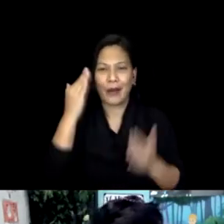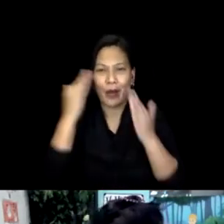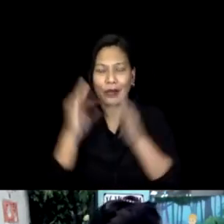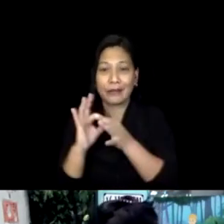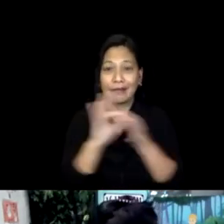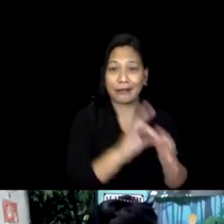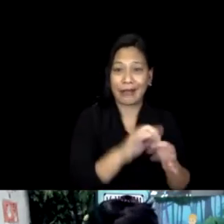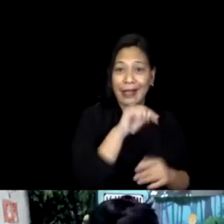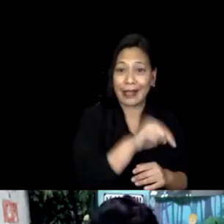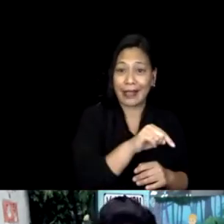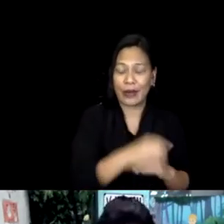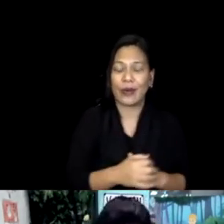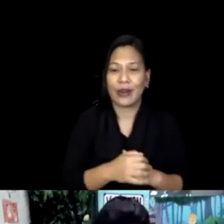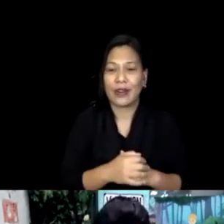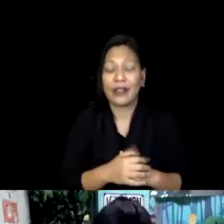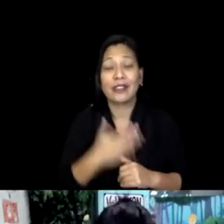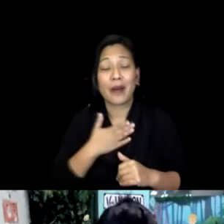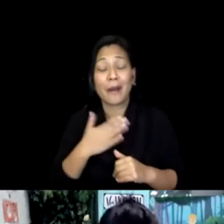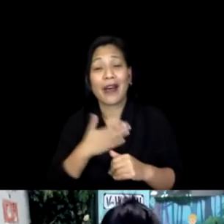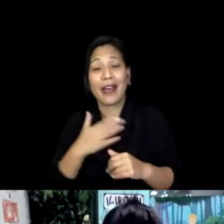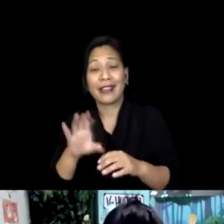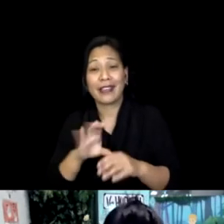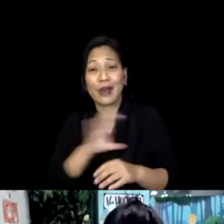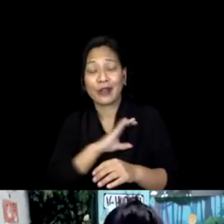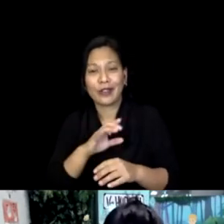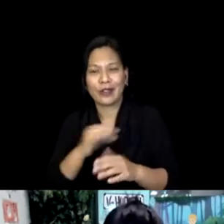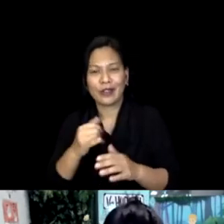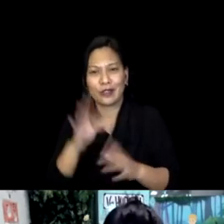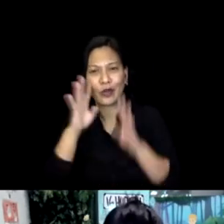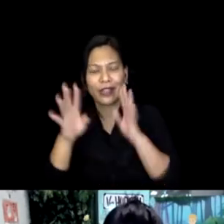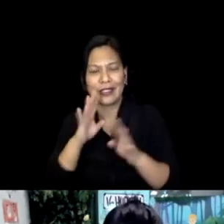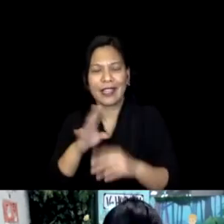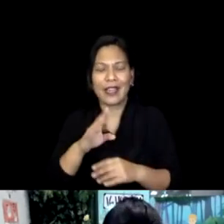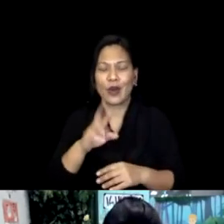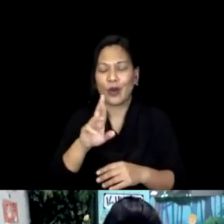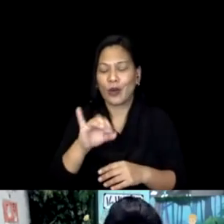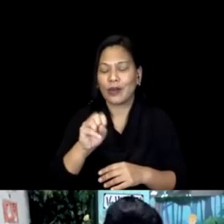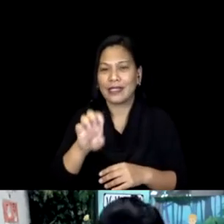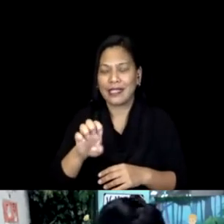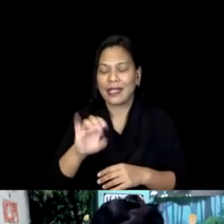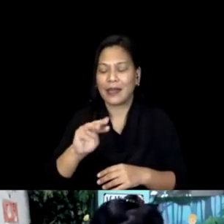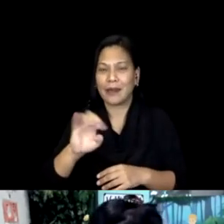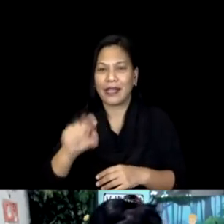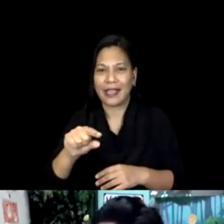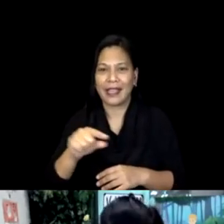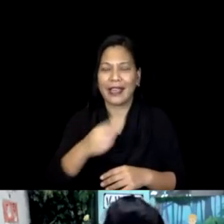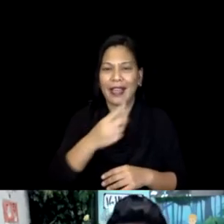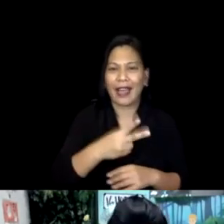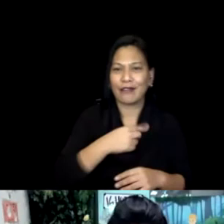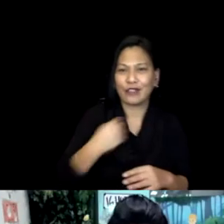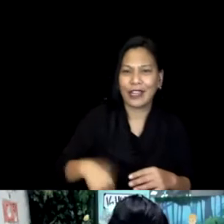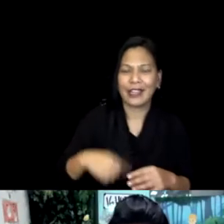my little character, Rosie Ming, who's half Persian, half Chinese, and all Canadian, right? As